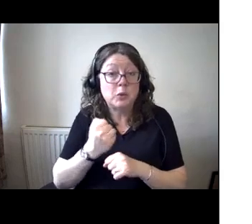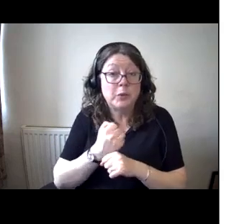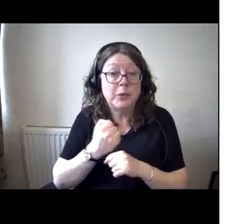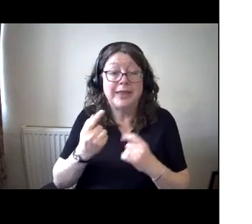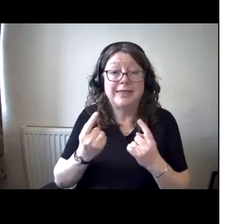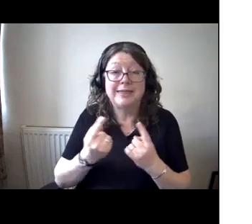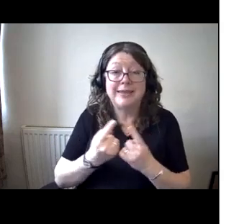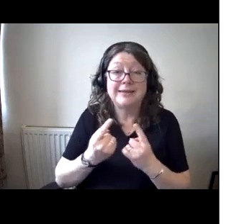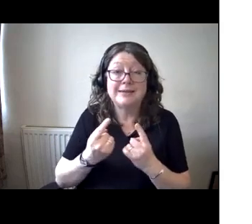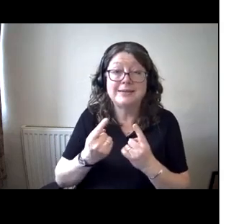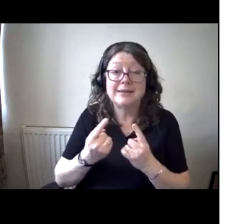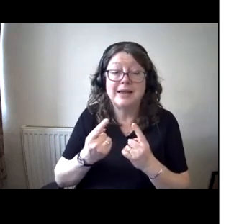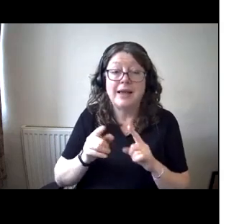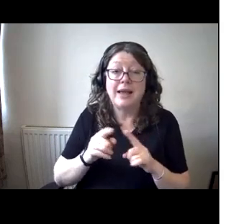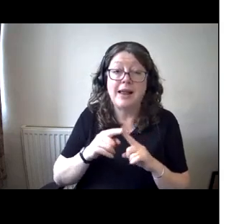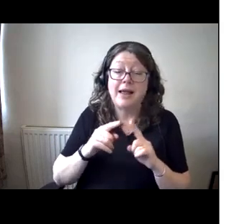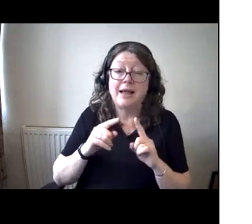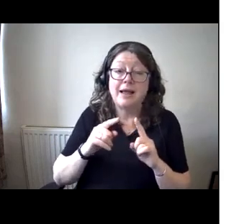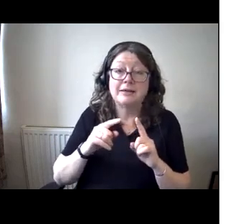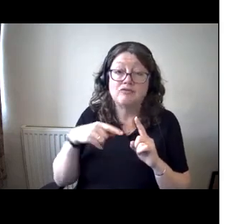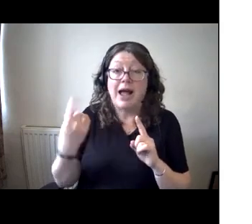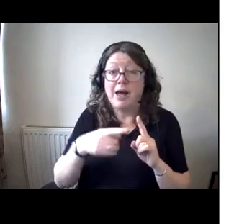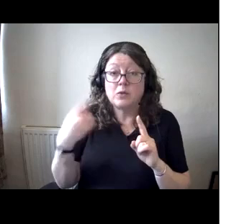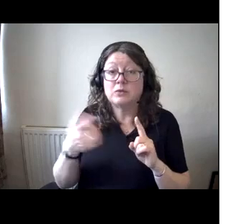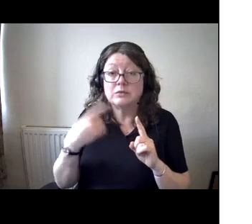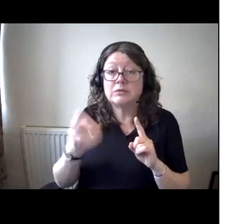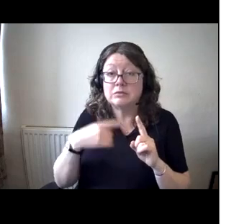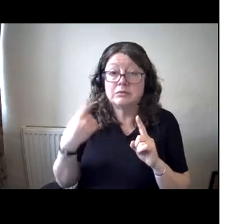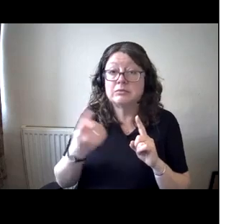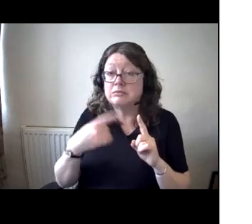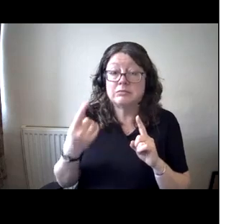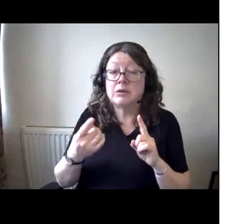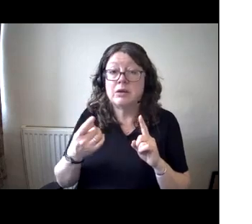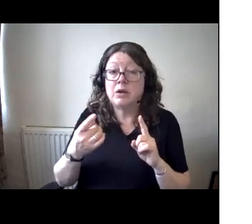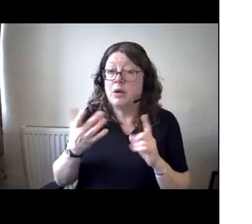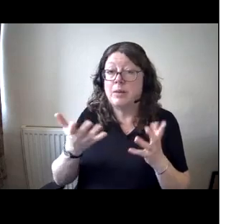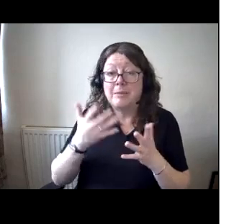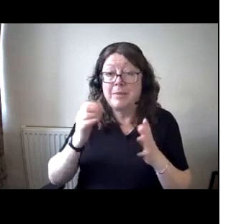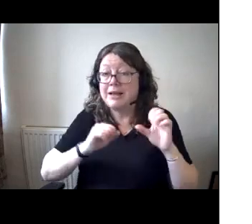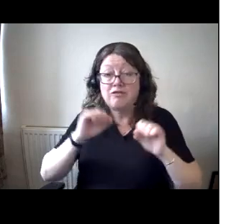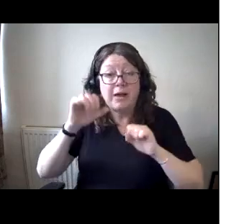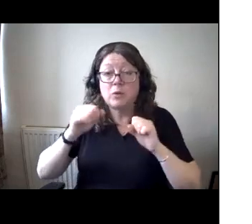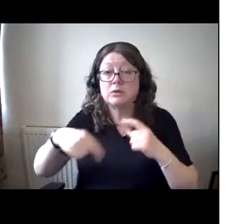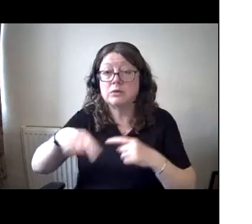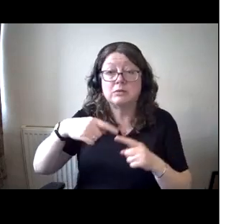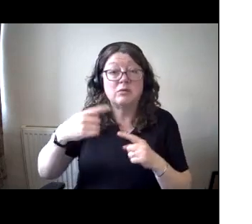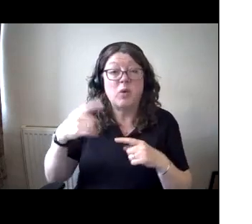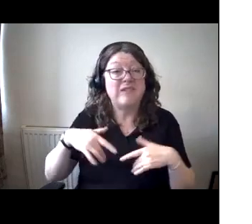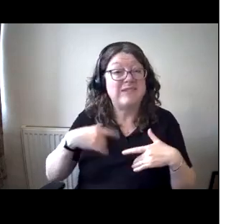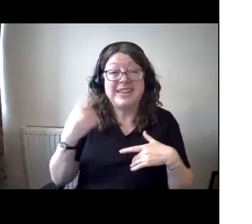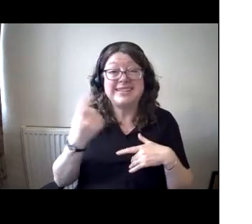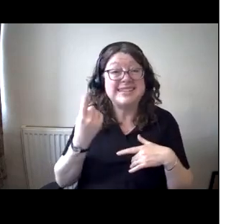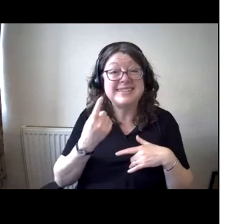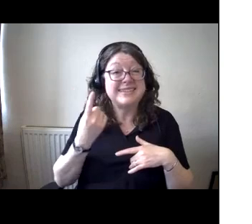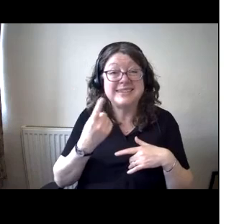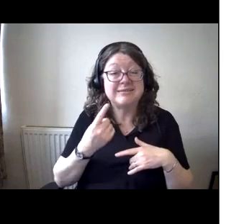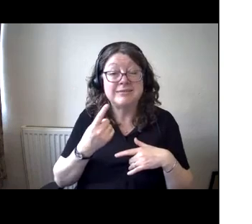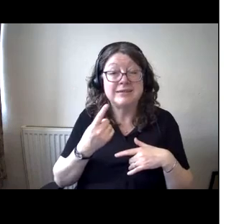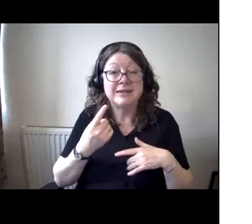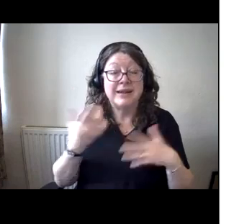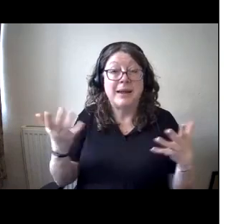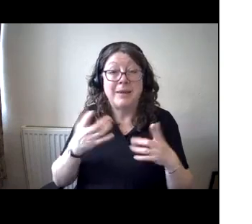playground equipment, going on those roundabouts, and they don't sort of register, they don't feel dizzy after engaging in those